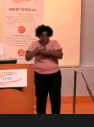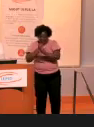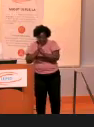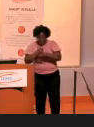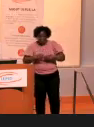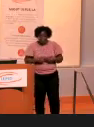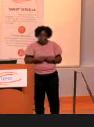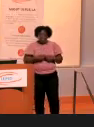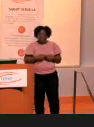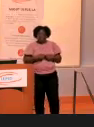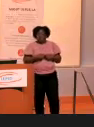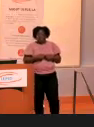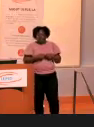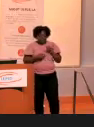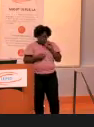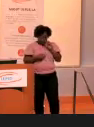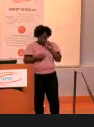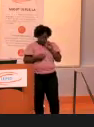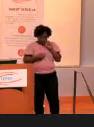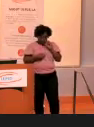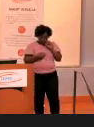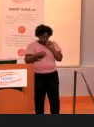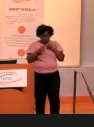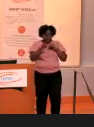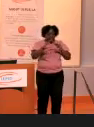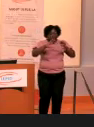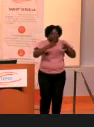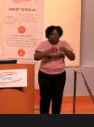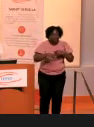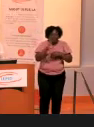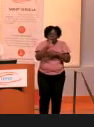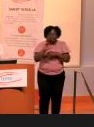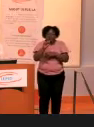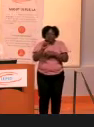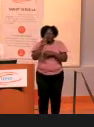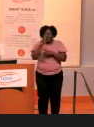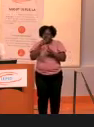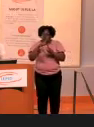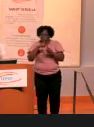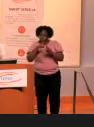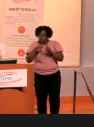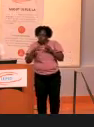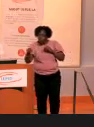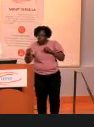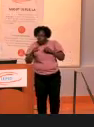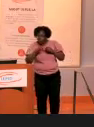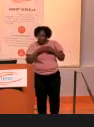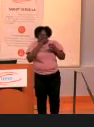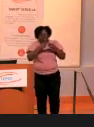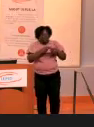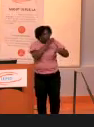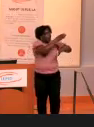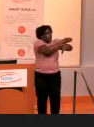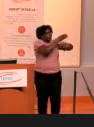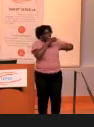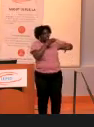There's another group of CAR T cells, and those are called allogeneic or off-the-shelf CAR T cells, where the CAR T cells